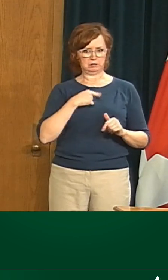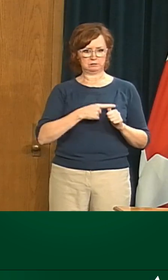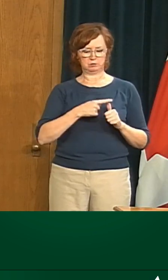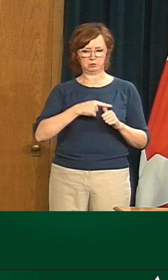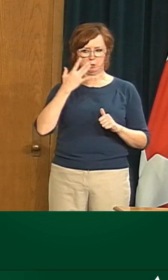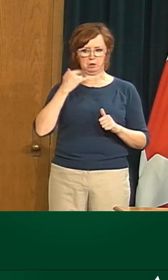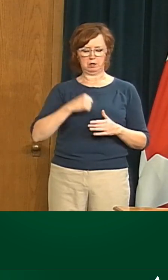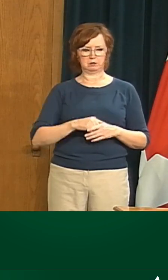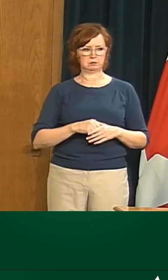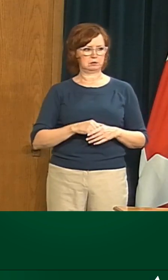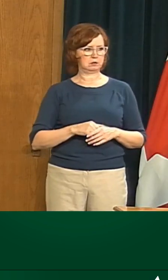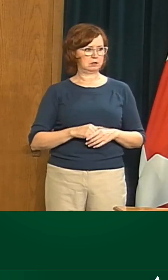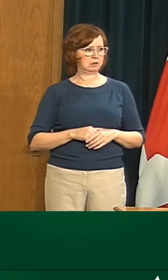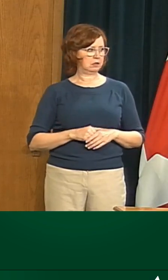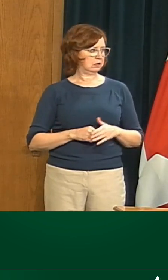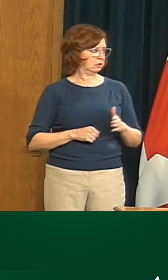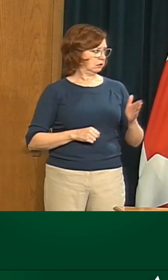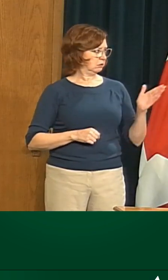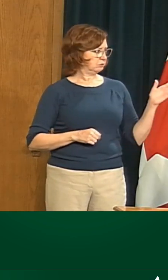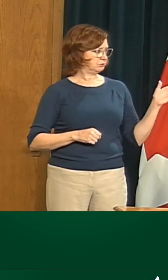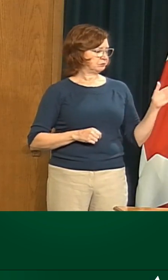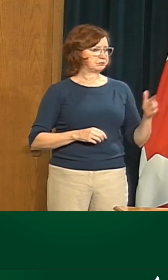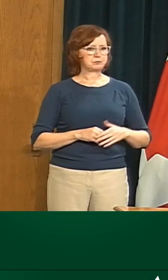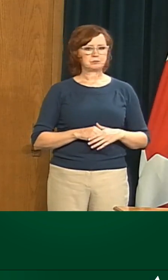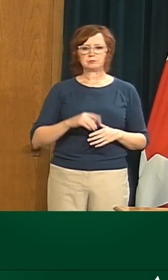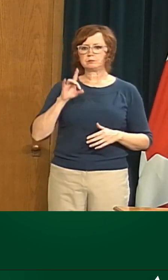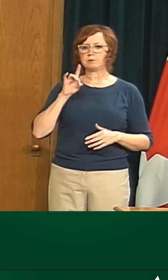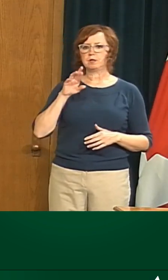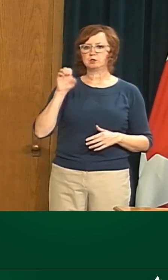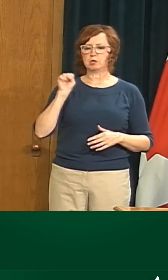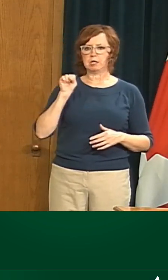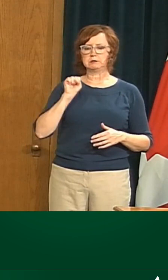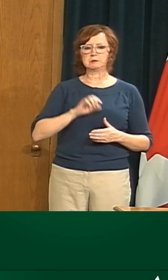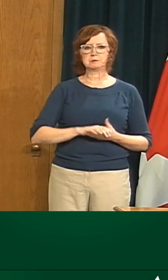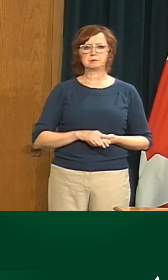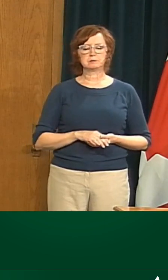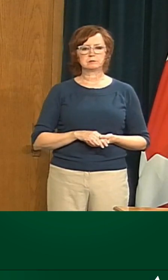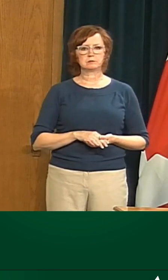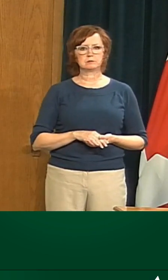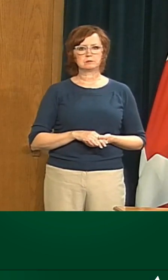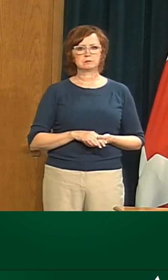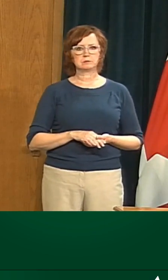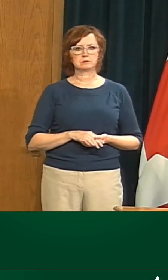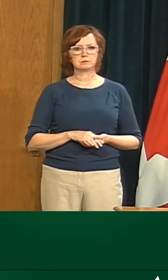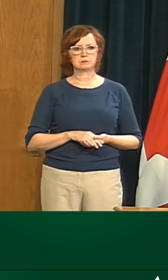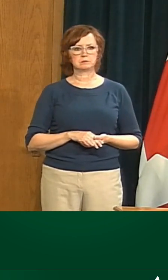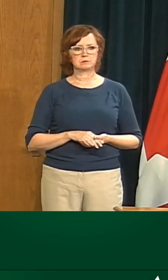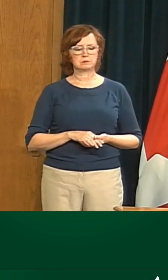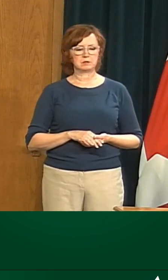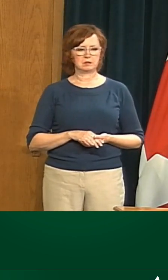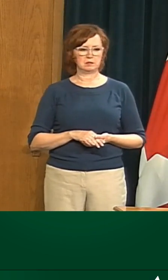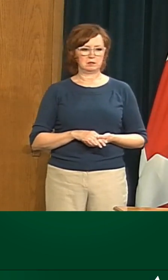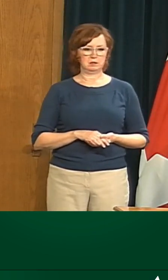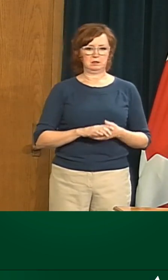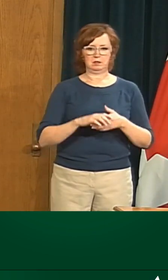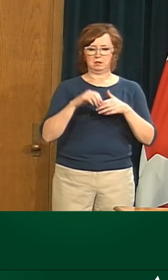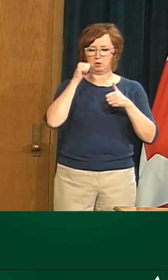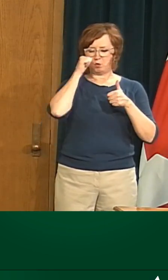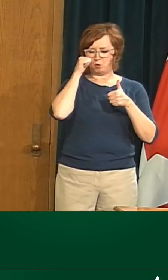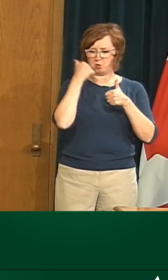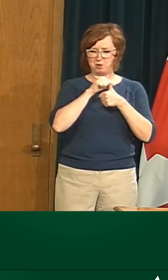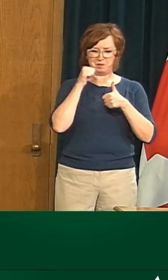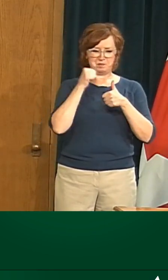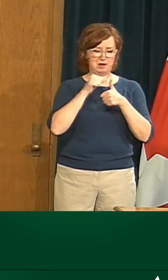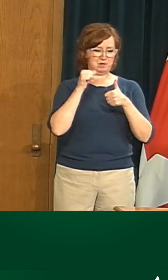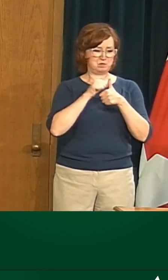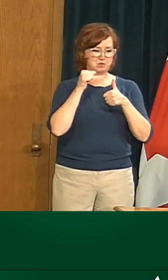I can speak to it, or vice versa? So I think, first of all, I think we need to understand that this is a marathon, not a sprint. So COVID-19 is